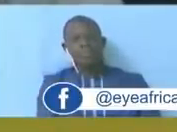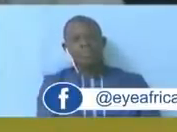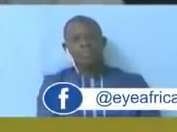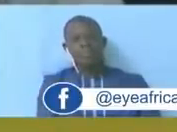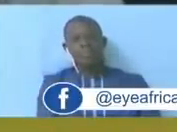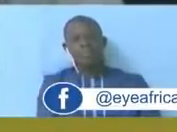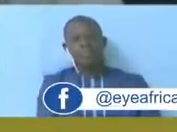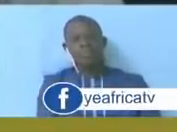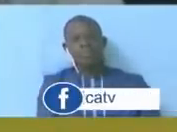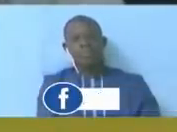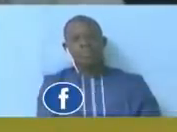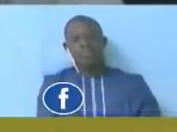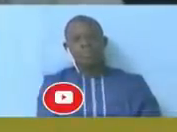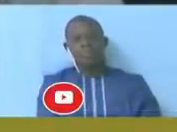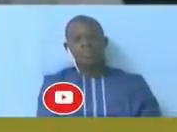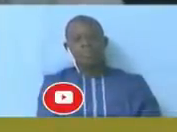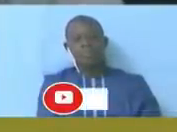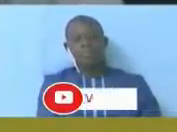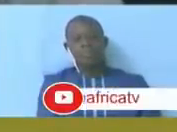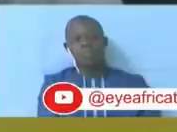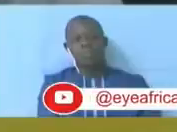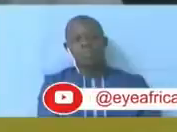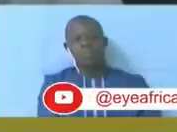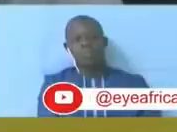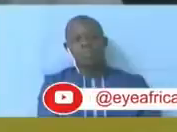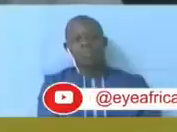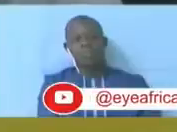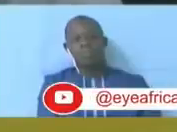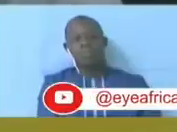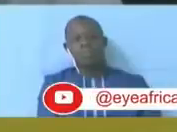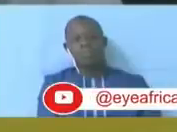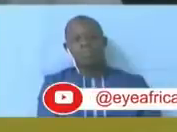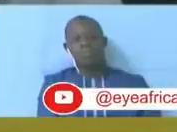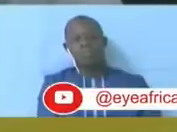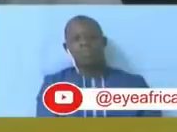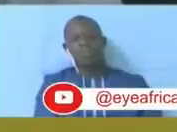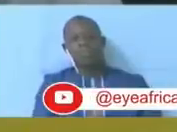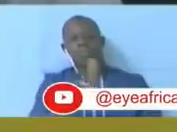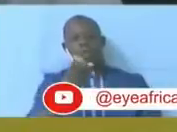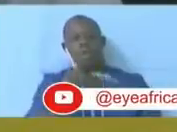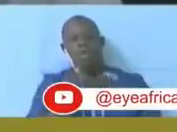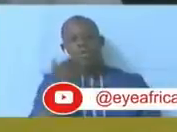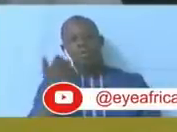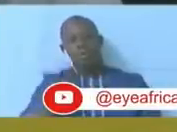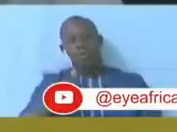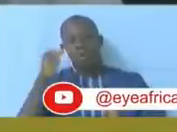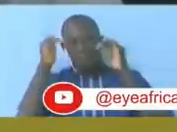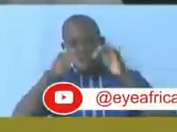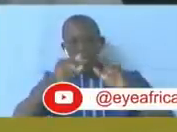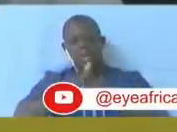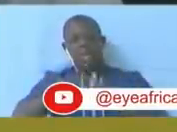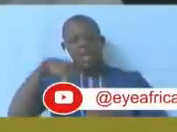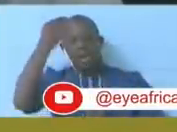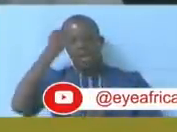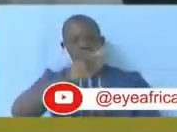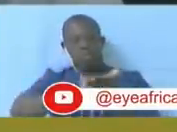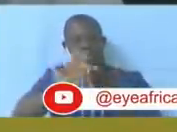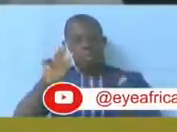commission. We won't have any public hearings next week.